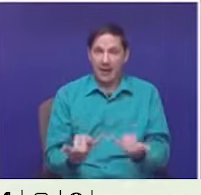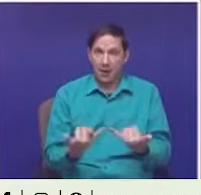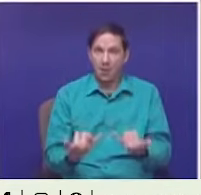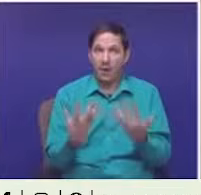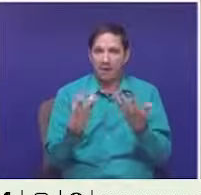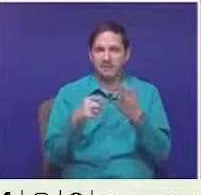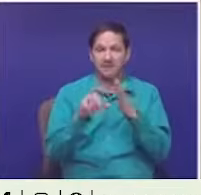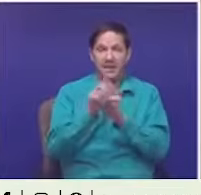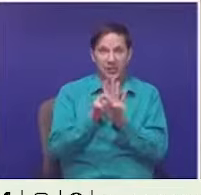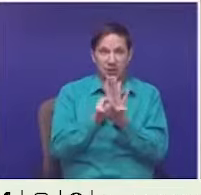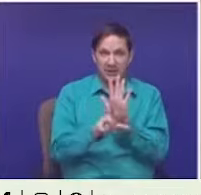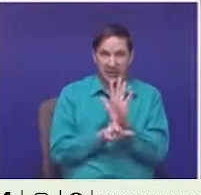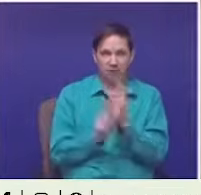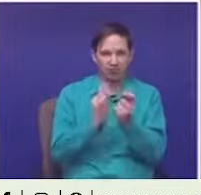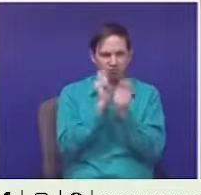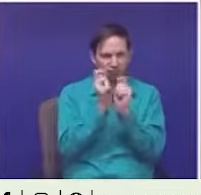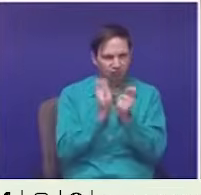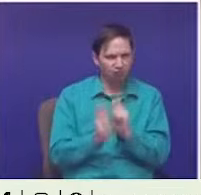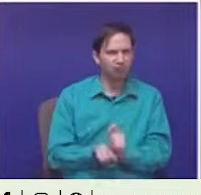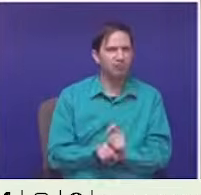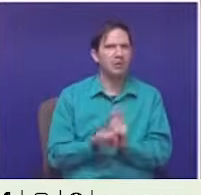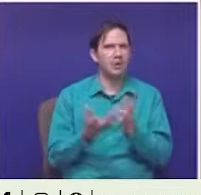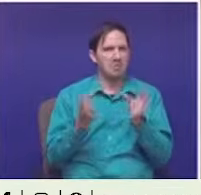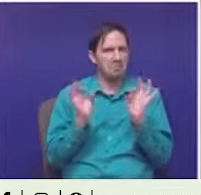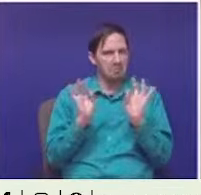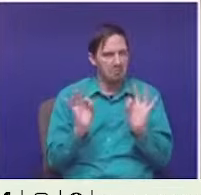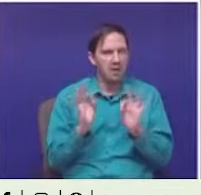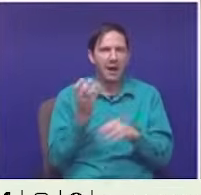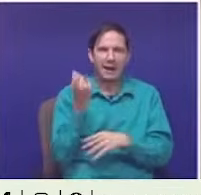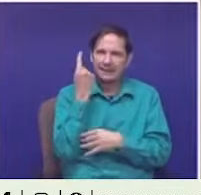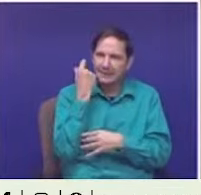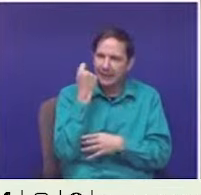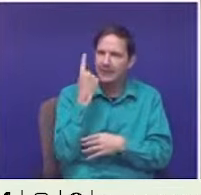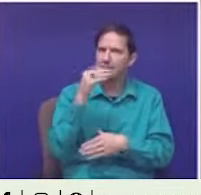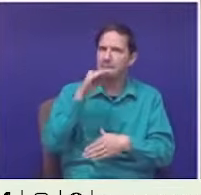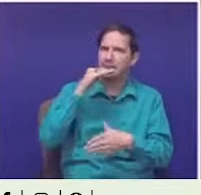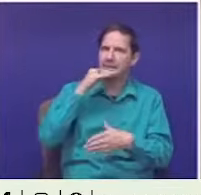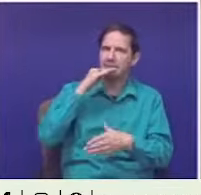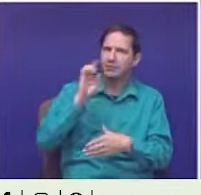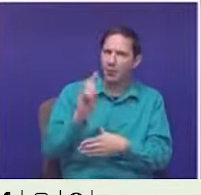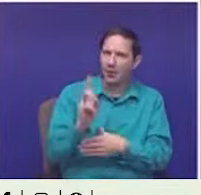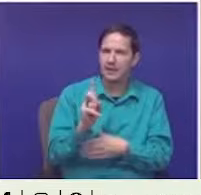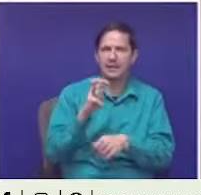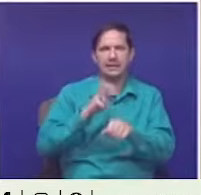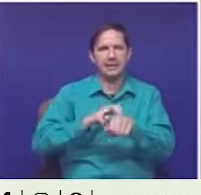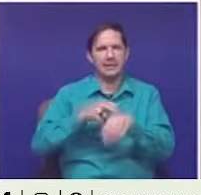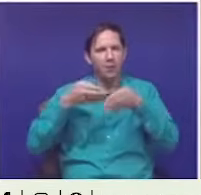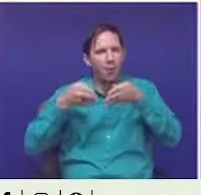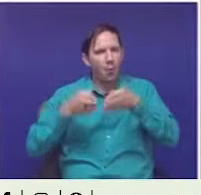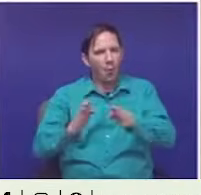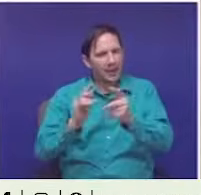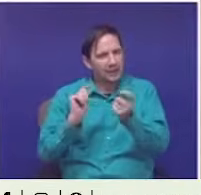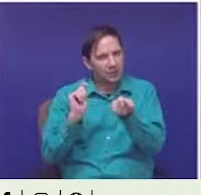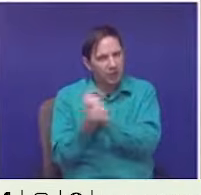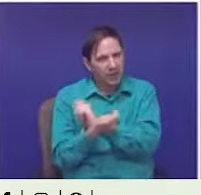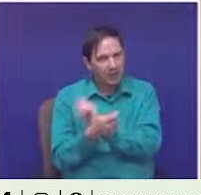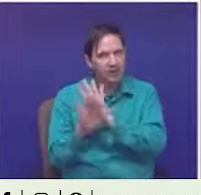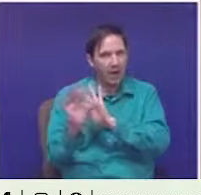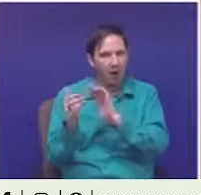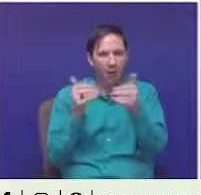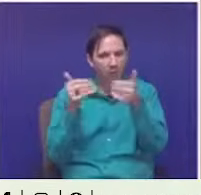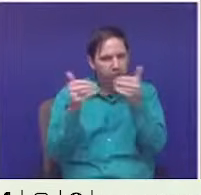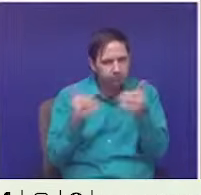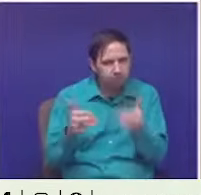sector, that they're empowered, they understand what that means, they understand how they must change their ways of doing